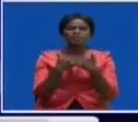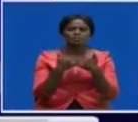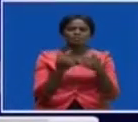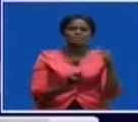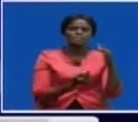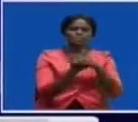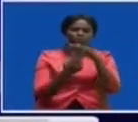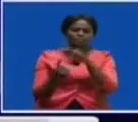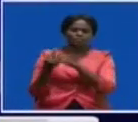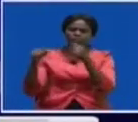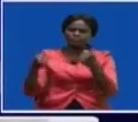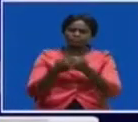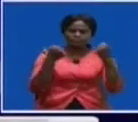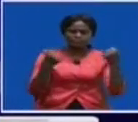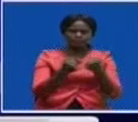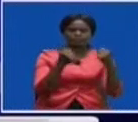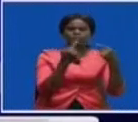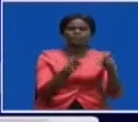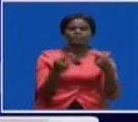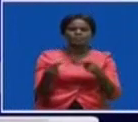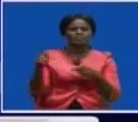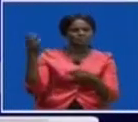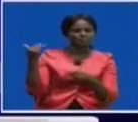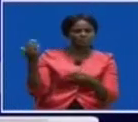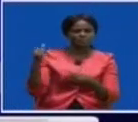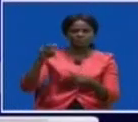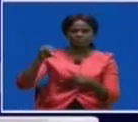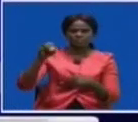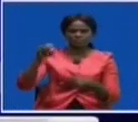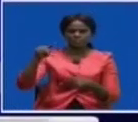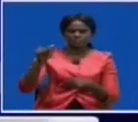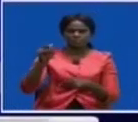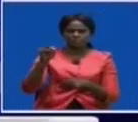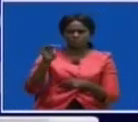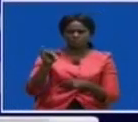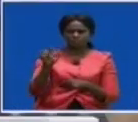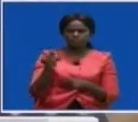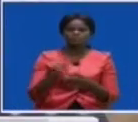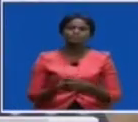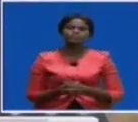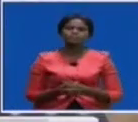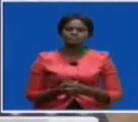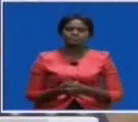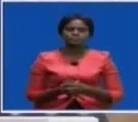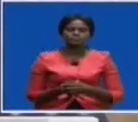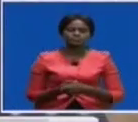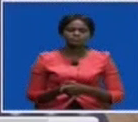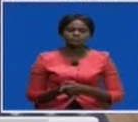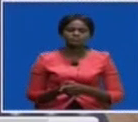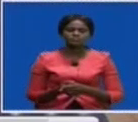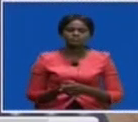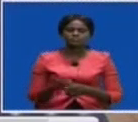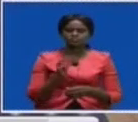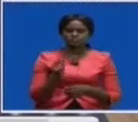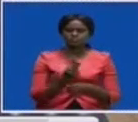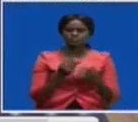rampant fatal accidents at Mopani in the recent past. It's not safe, don't do